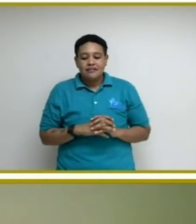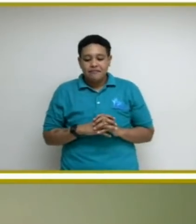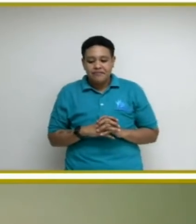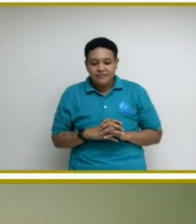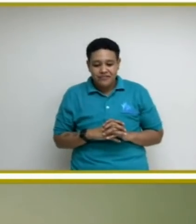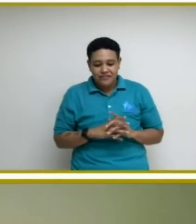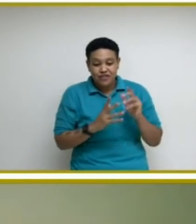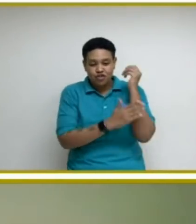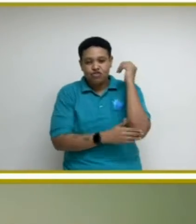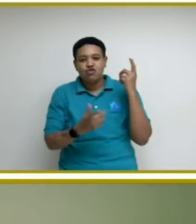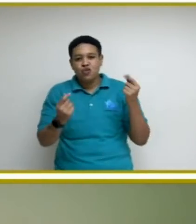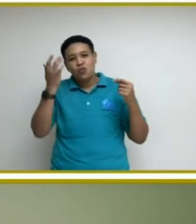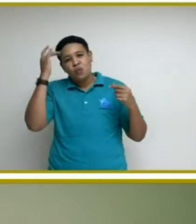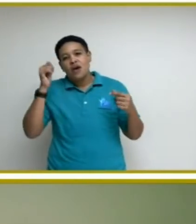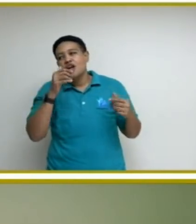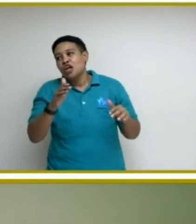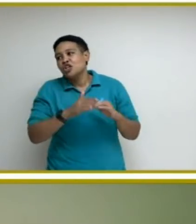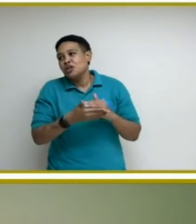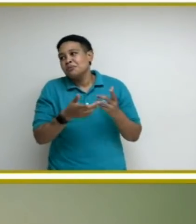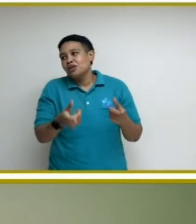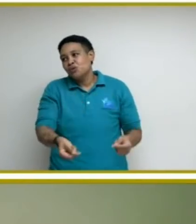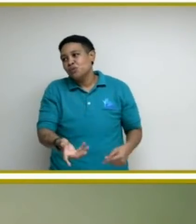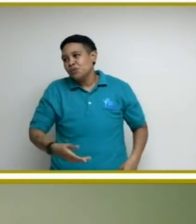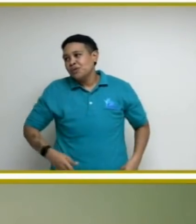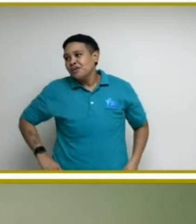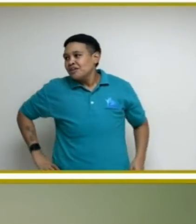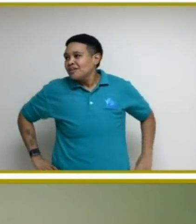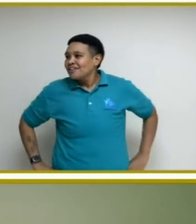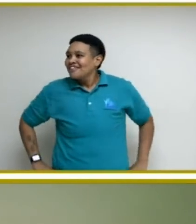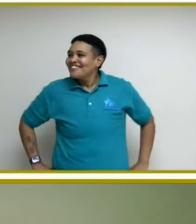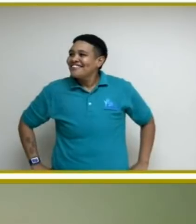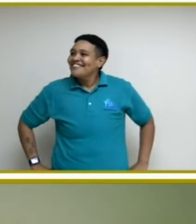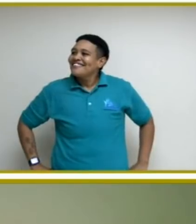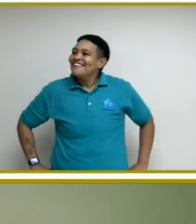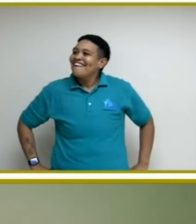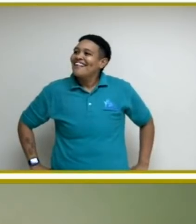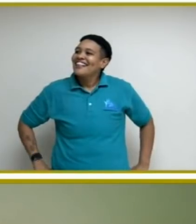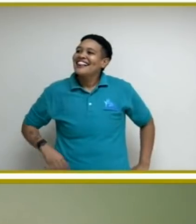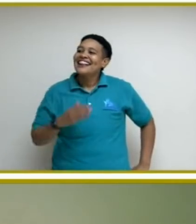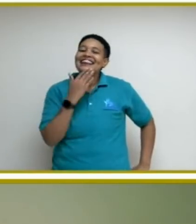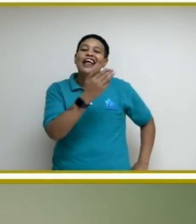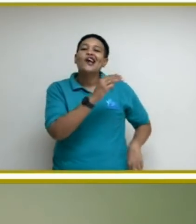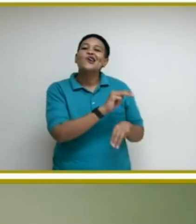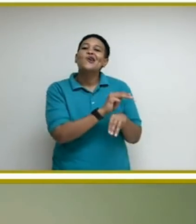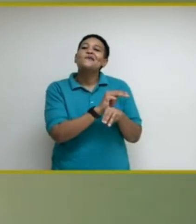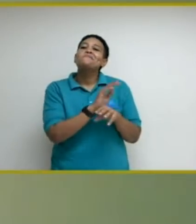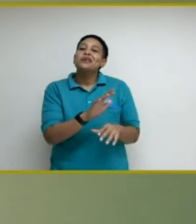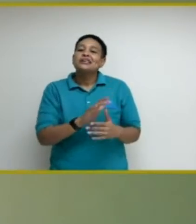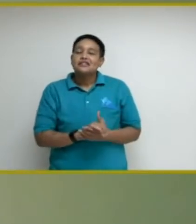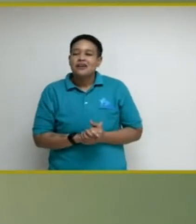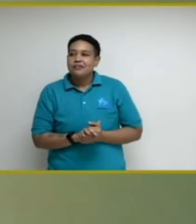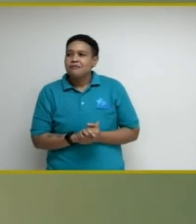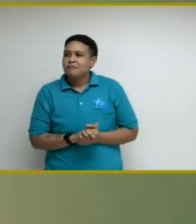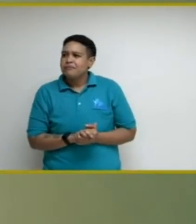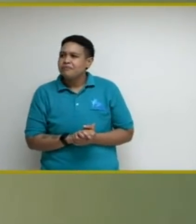Countries are doing it, why aren't we doing it, is the question. Okay, thank you very much, Minister. So Small studies